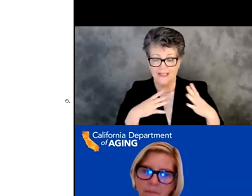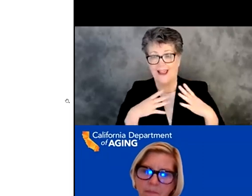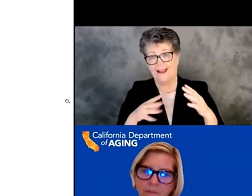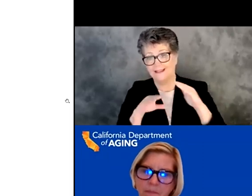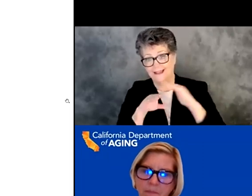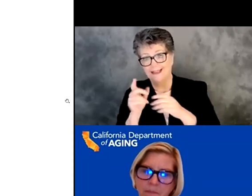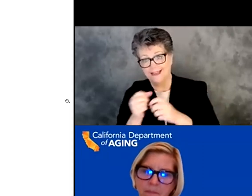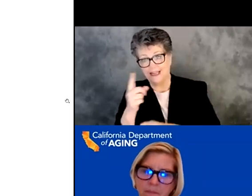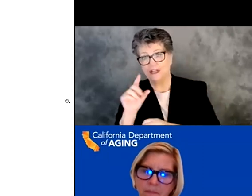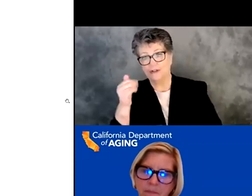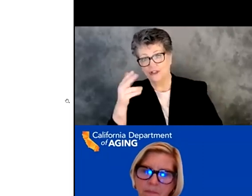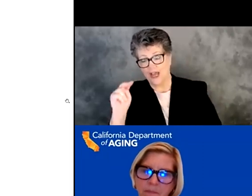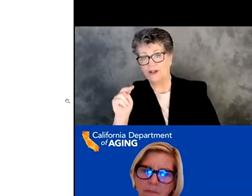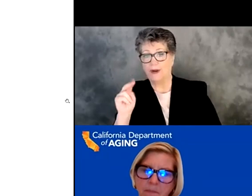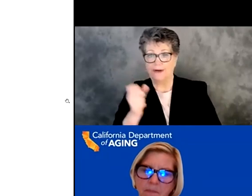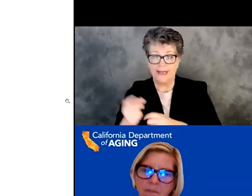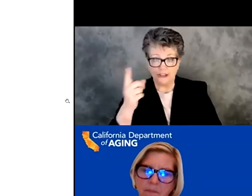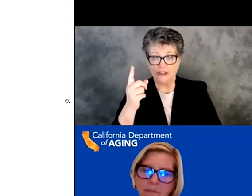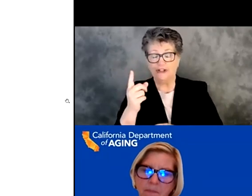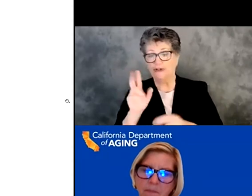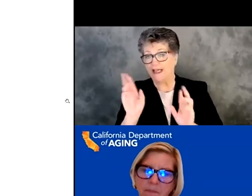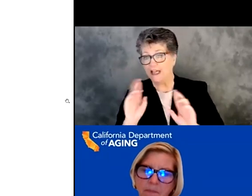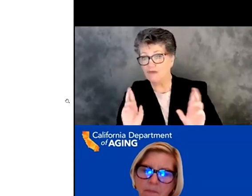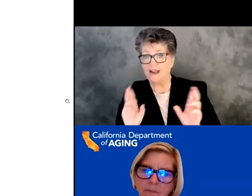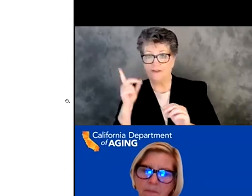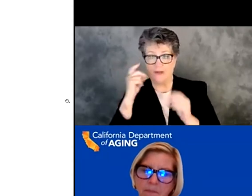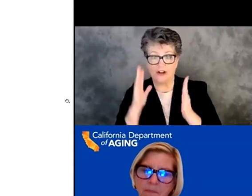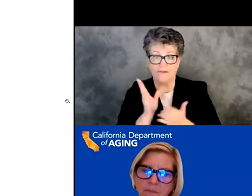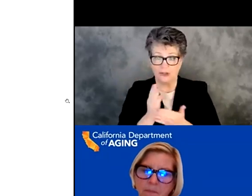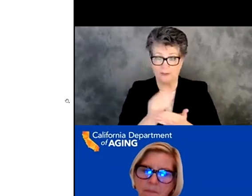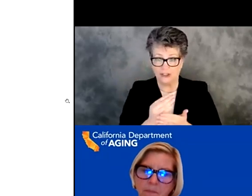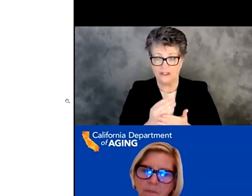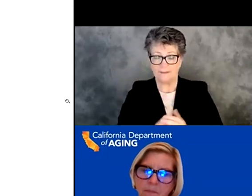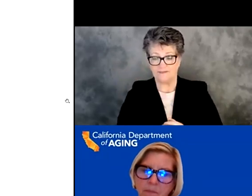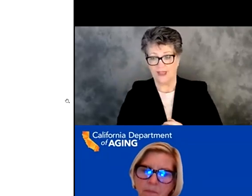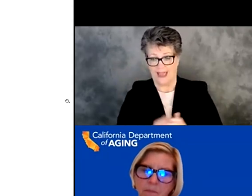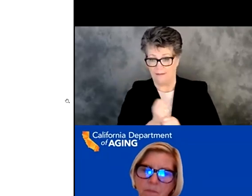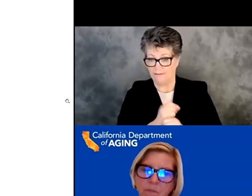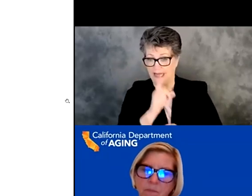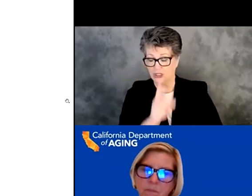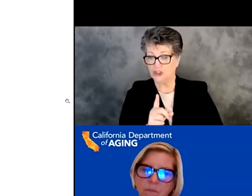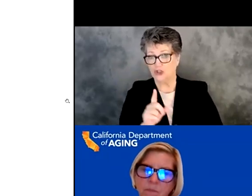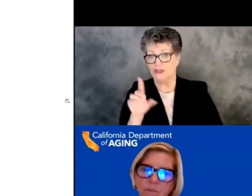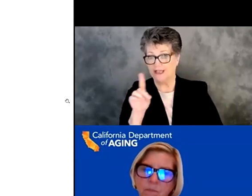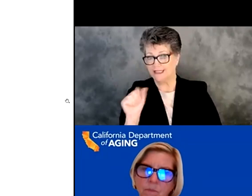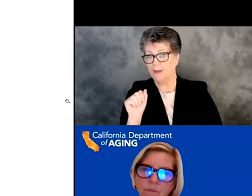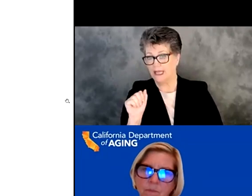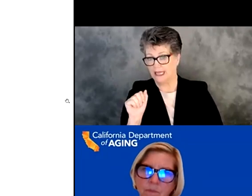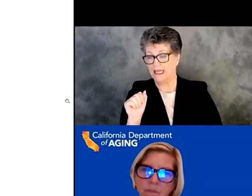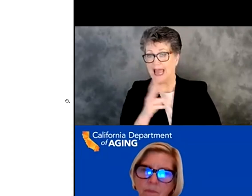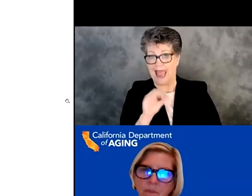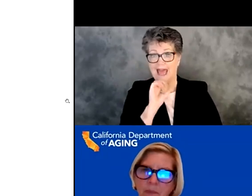into January next year, getting ready for the governor's budget and making sure that the disability and